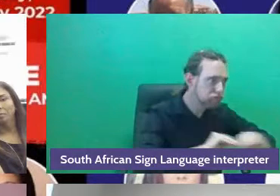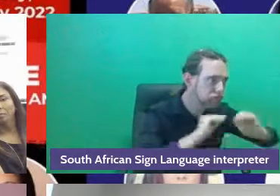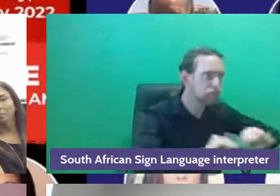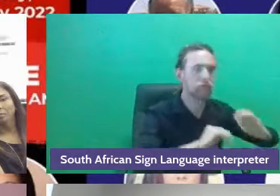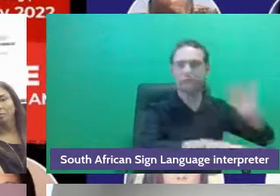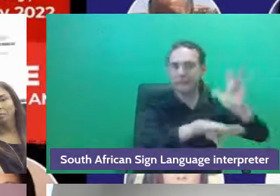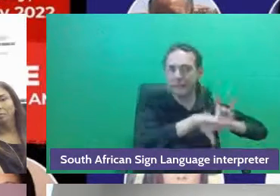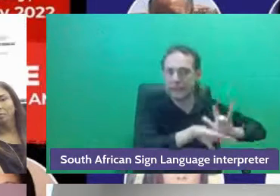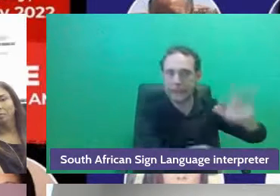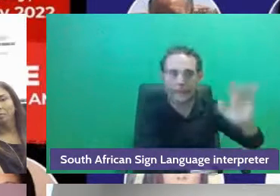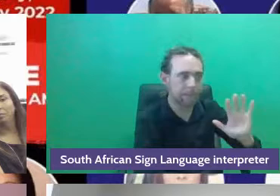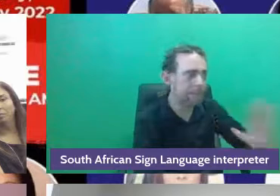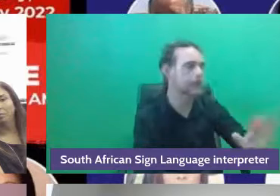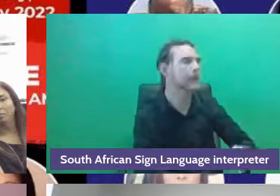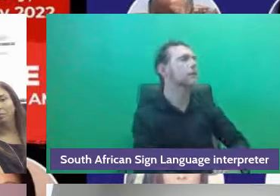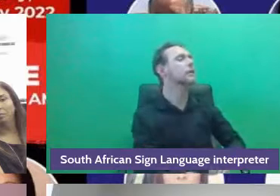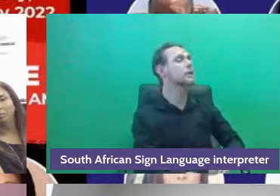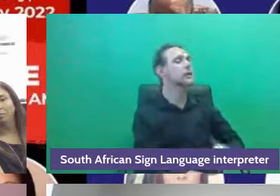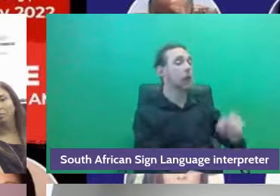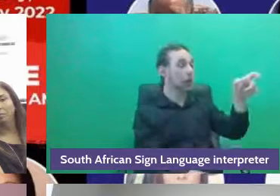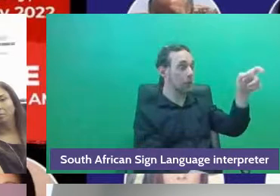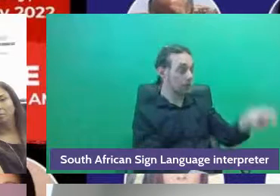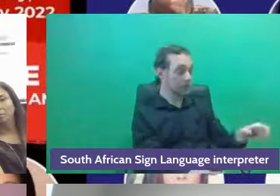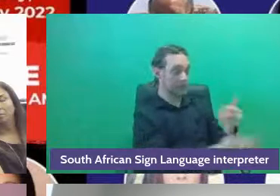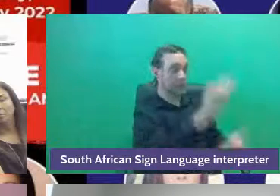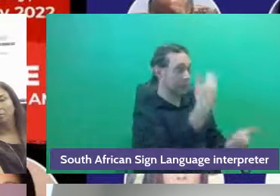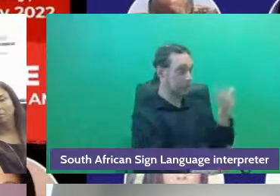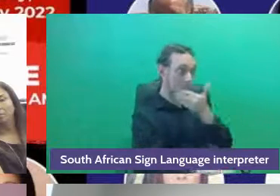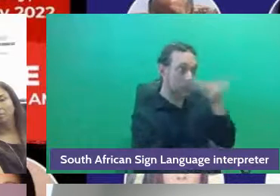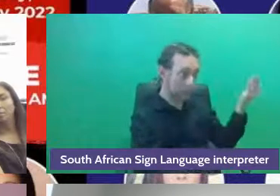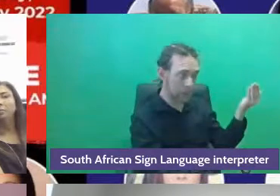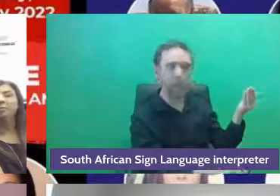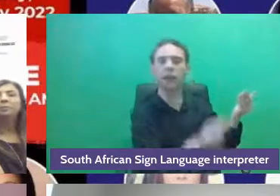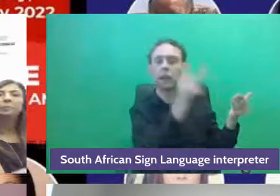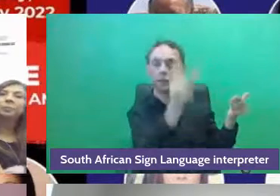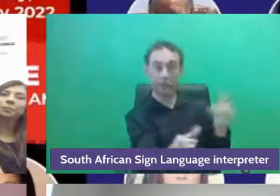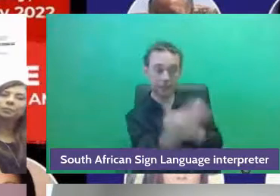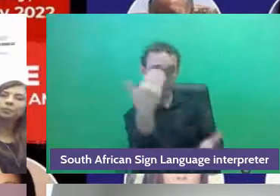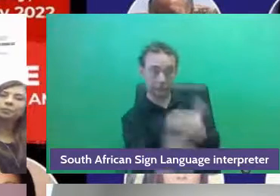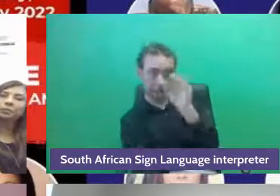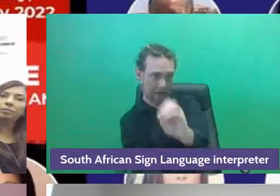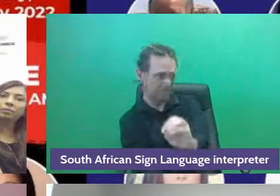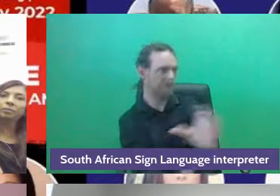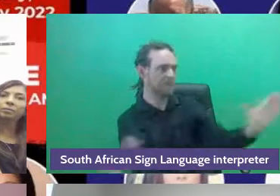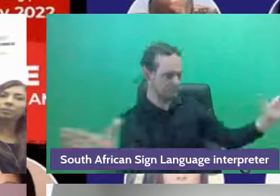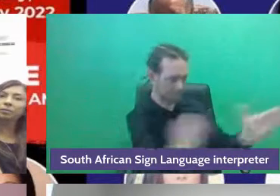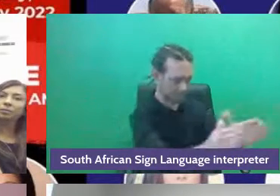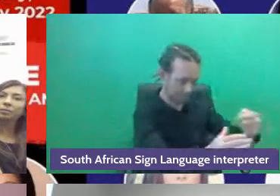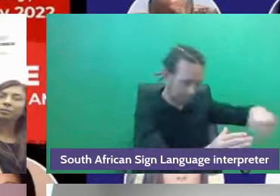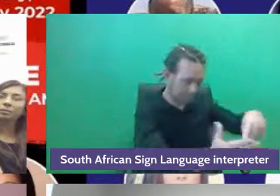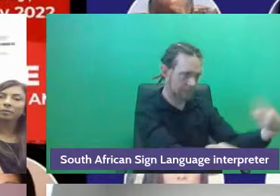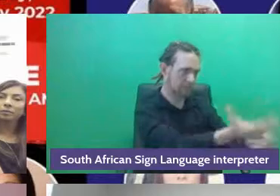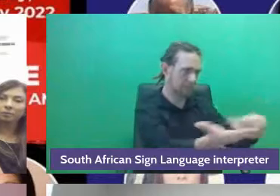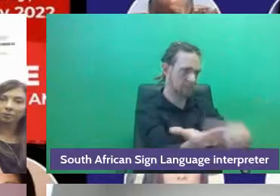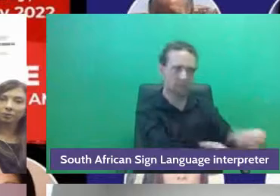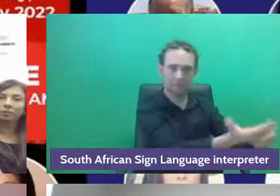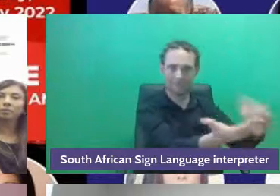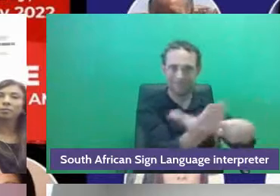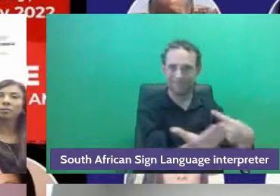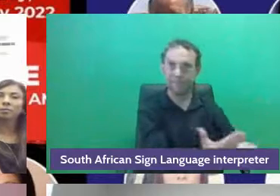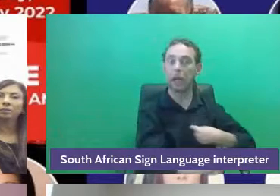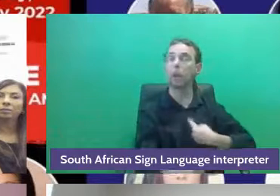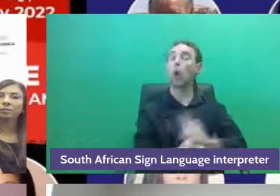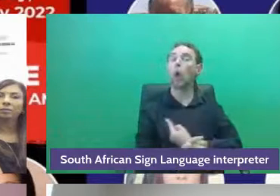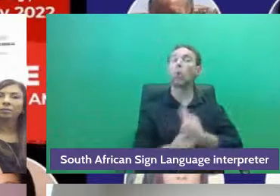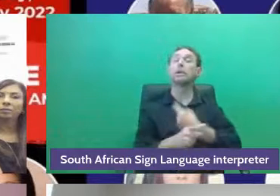the both parties in the same spaces. I usually speak about inclusive education to say it is no use for us to